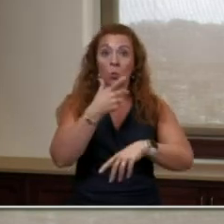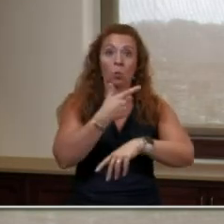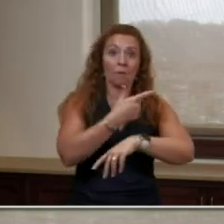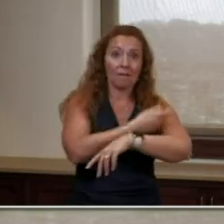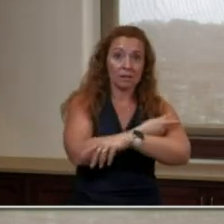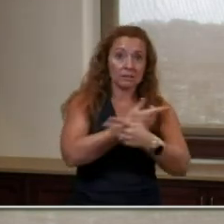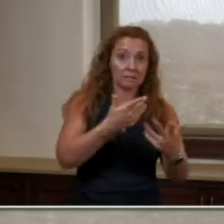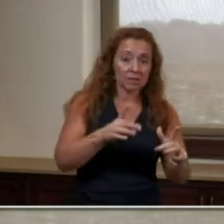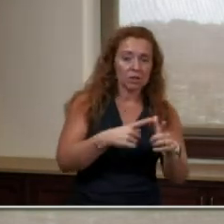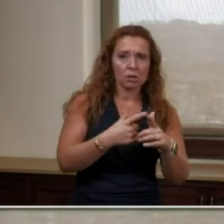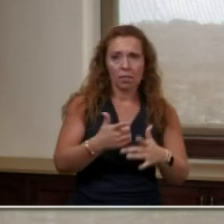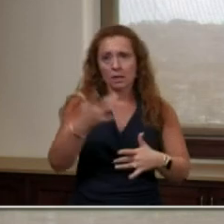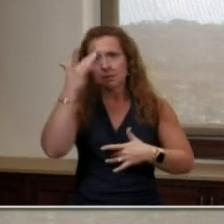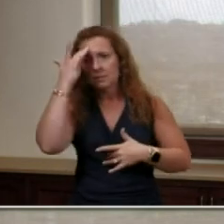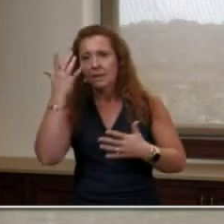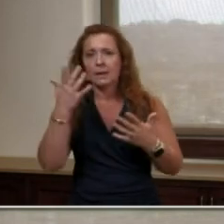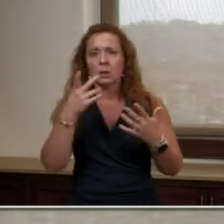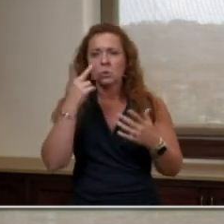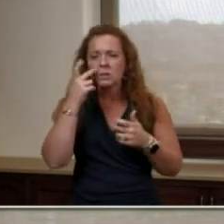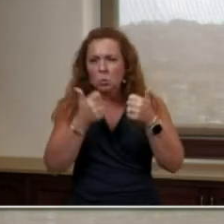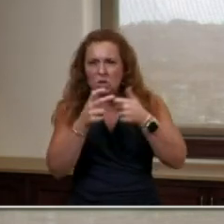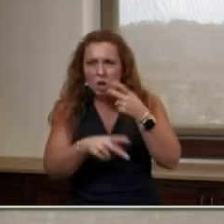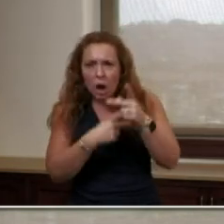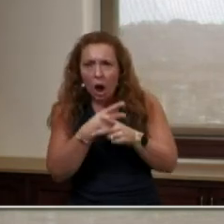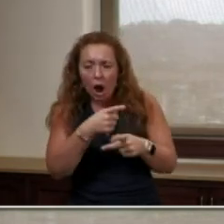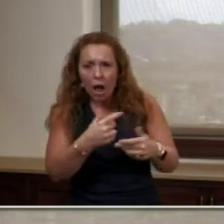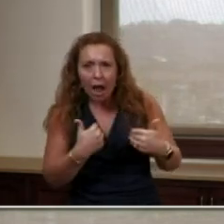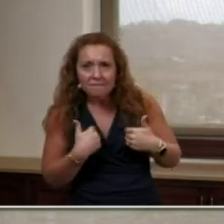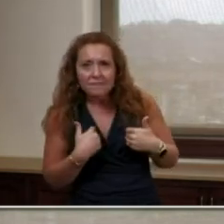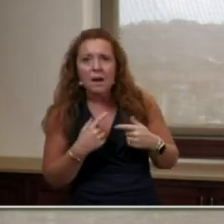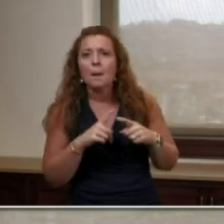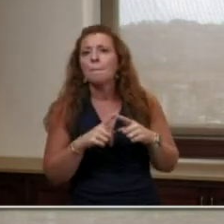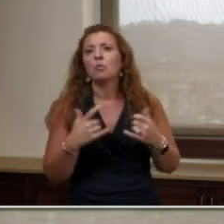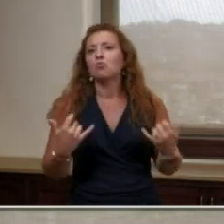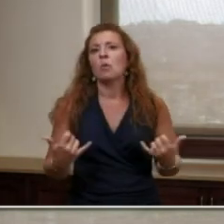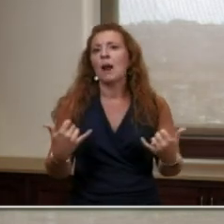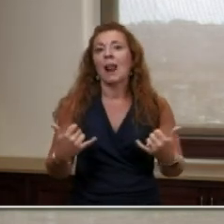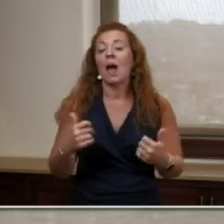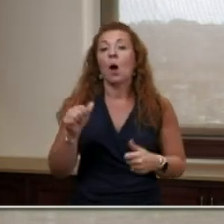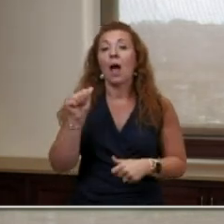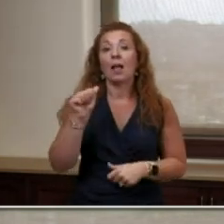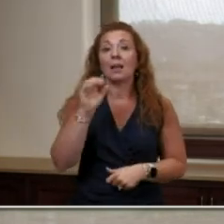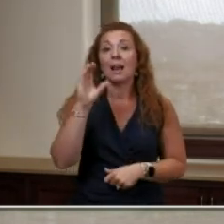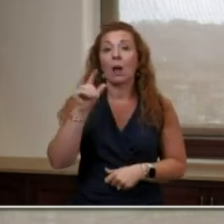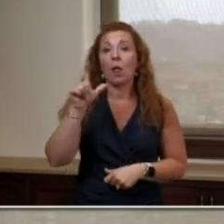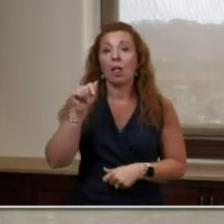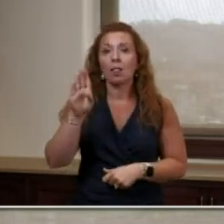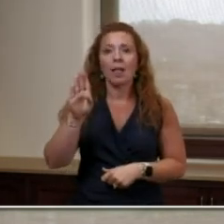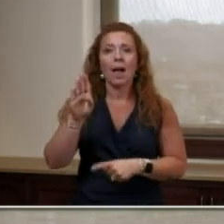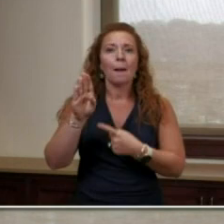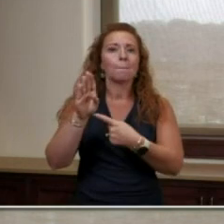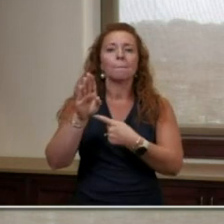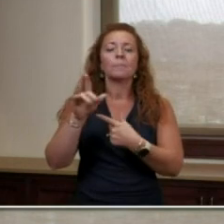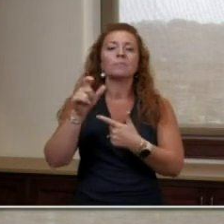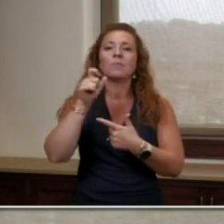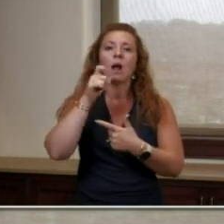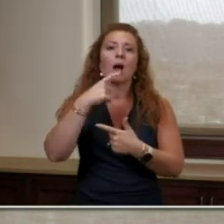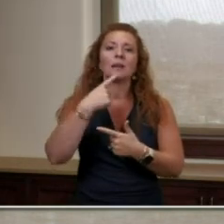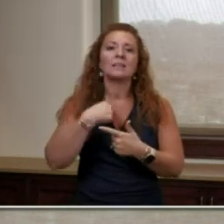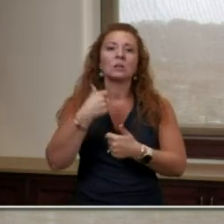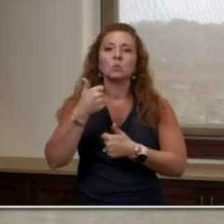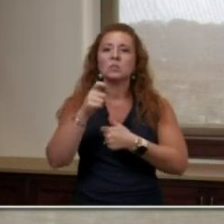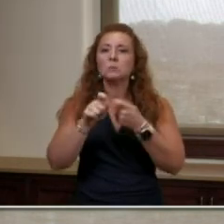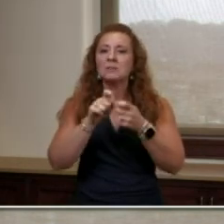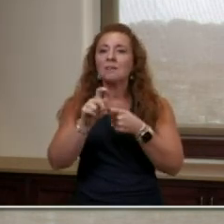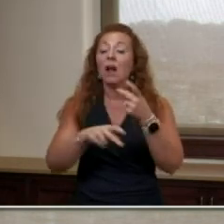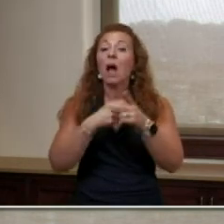what variant that was, but we don't currently do that. Our county lab specifically doesn't sequence for the variant. I believe